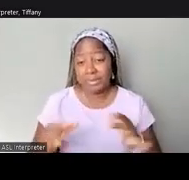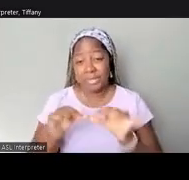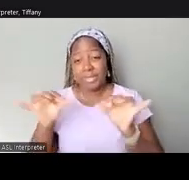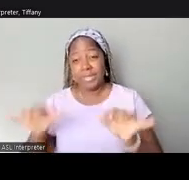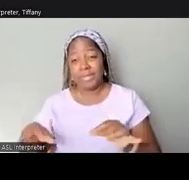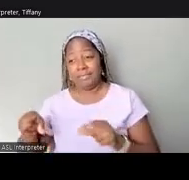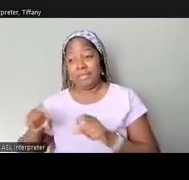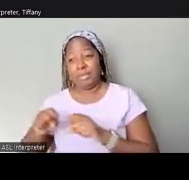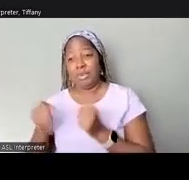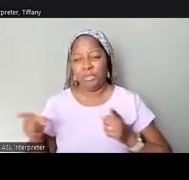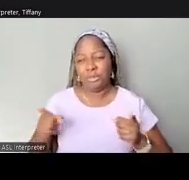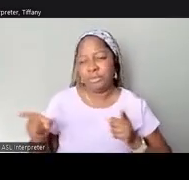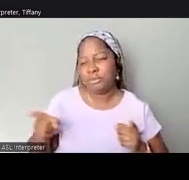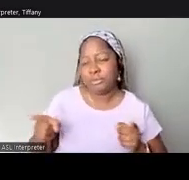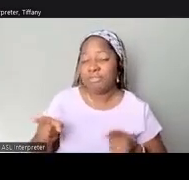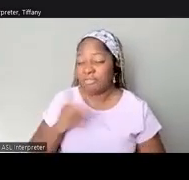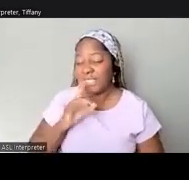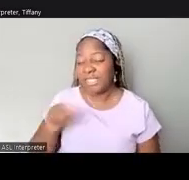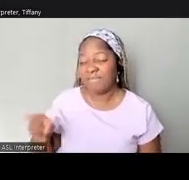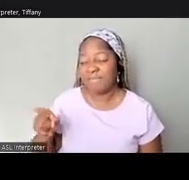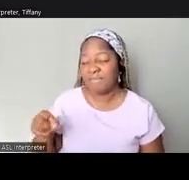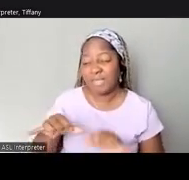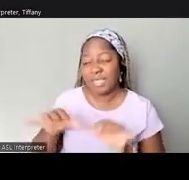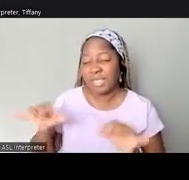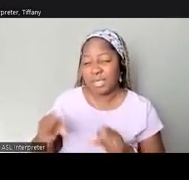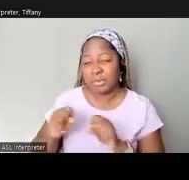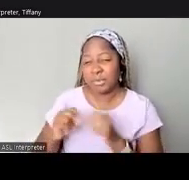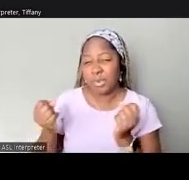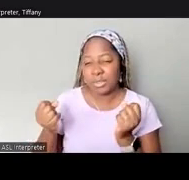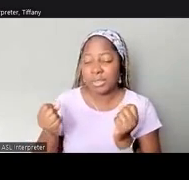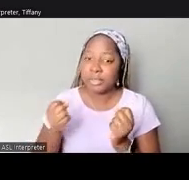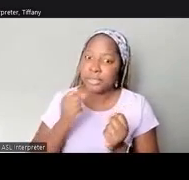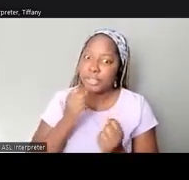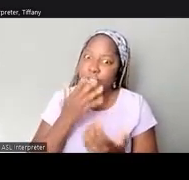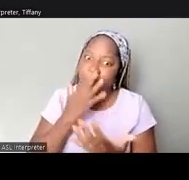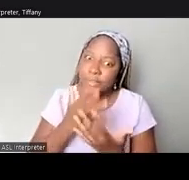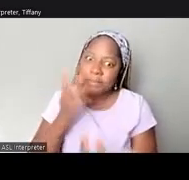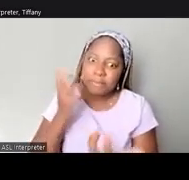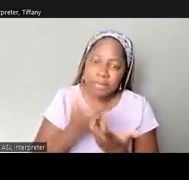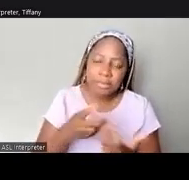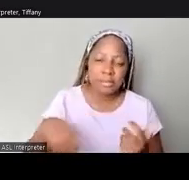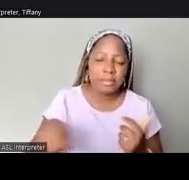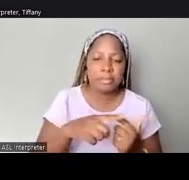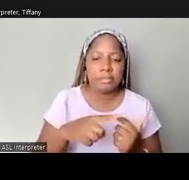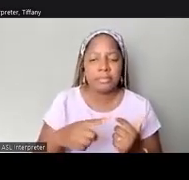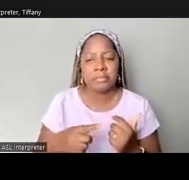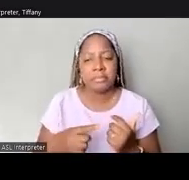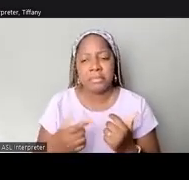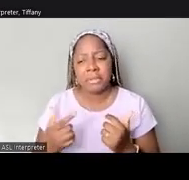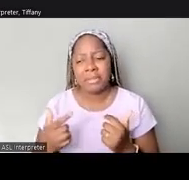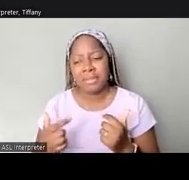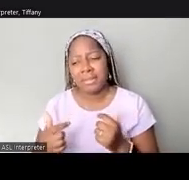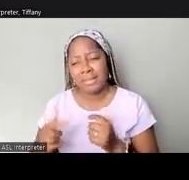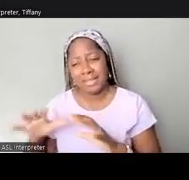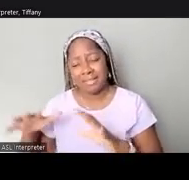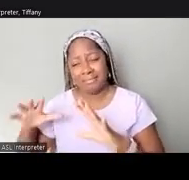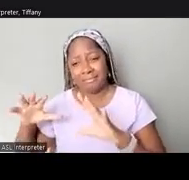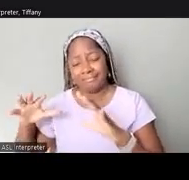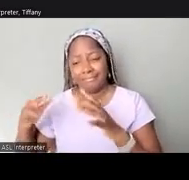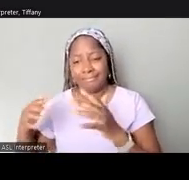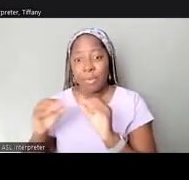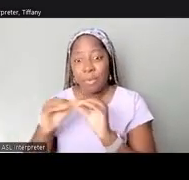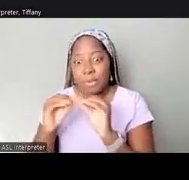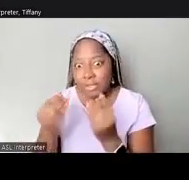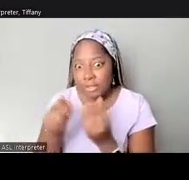it's the latter. But especially when most of the faces that we see in leadership in these service organizations, and most of the faces that we